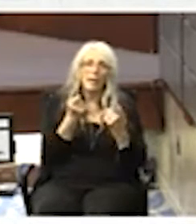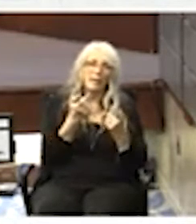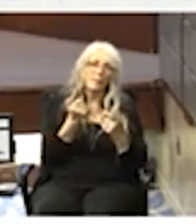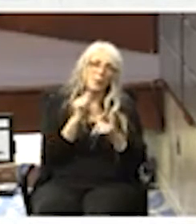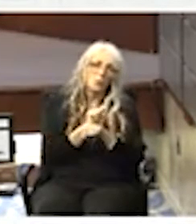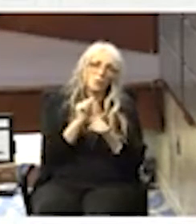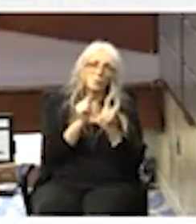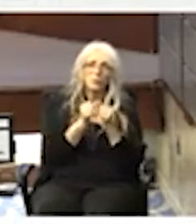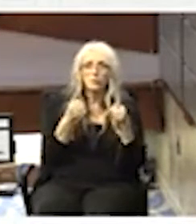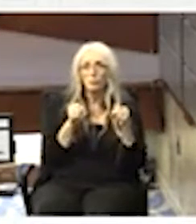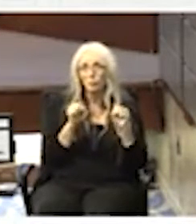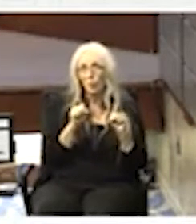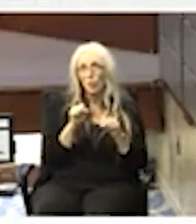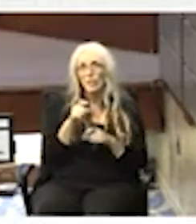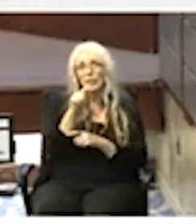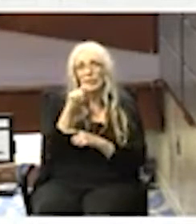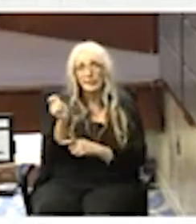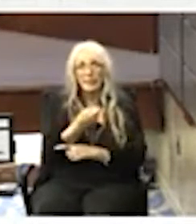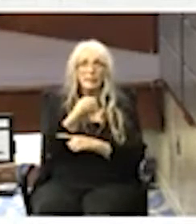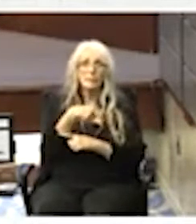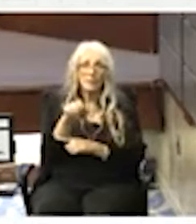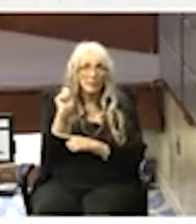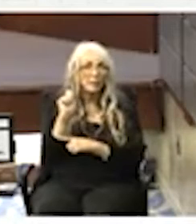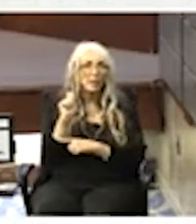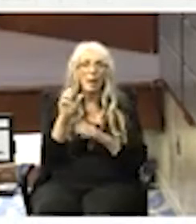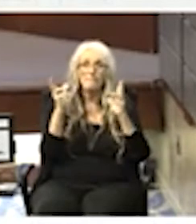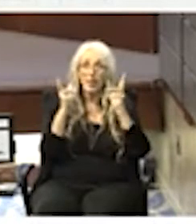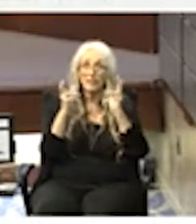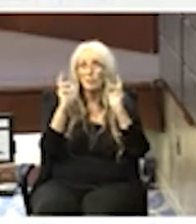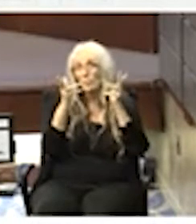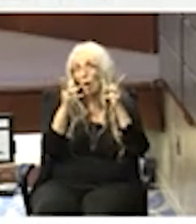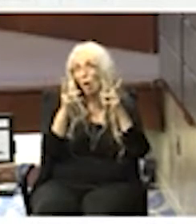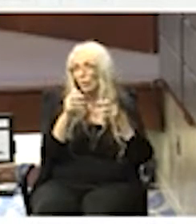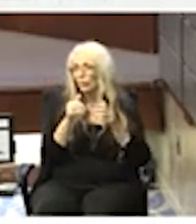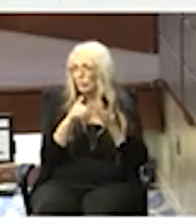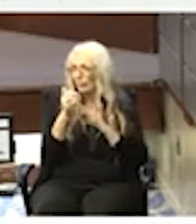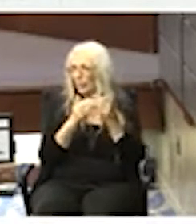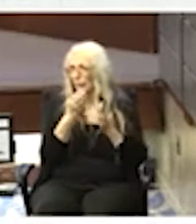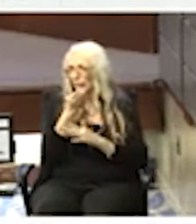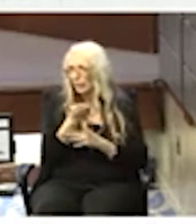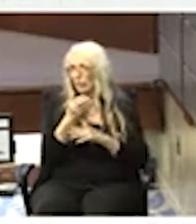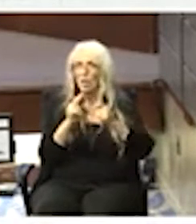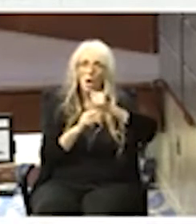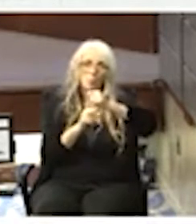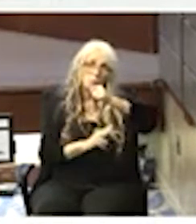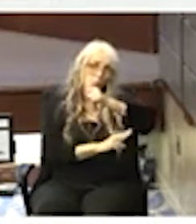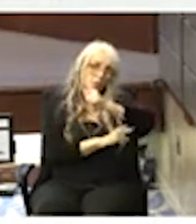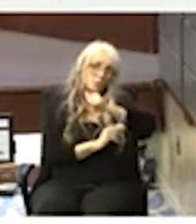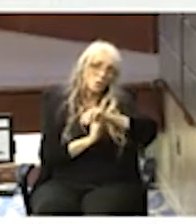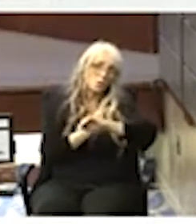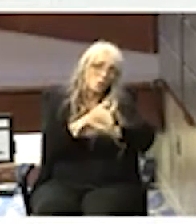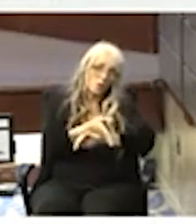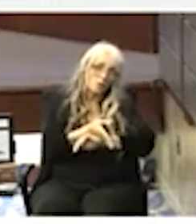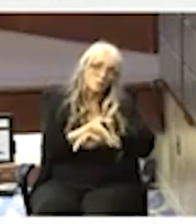with some sports courts with the tennis ball and the basketball that you can see up there above the existing building. We want to put a bridge across the